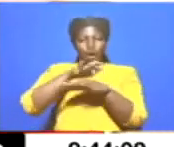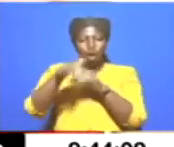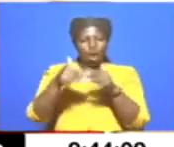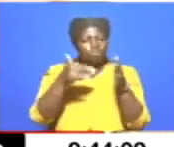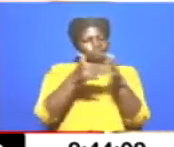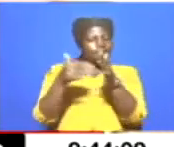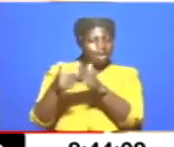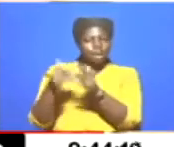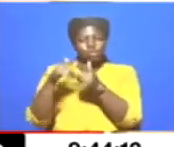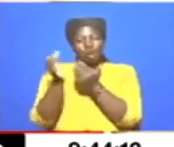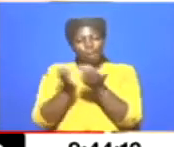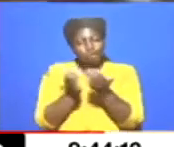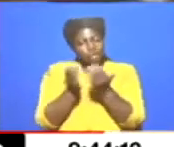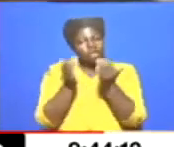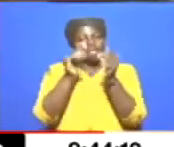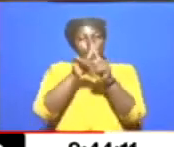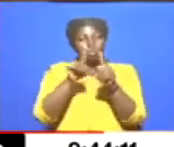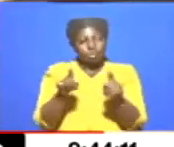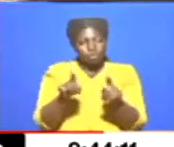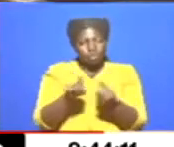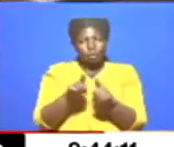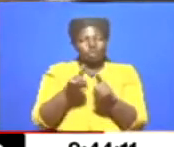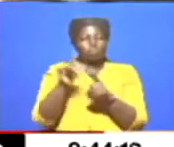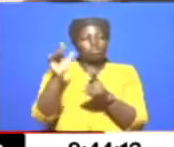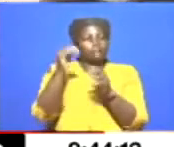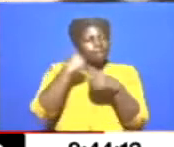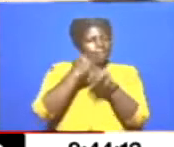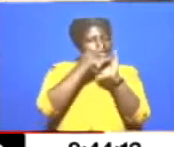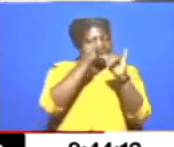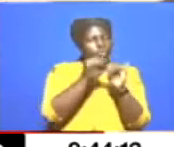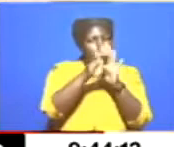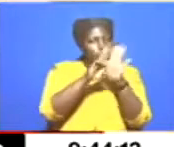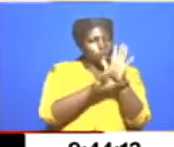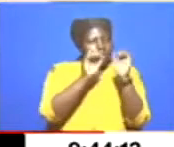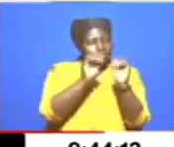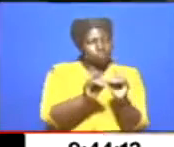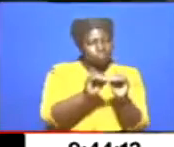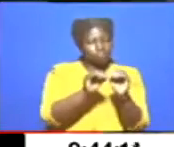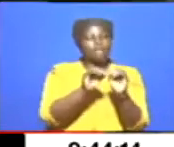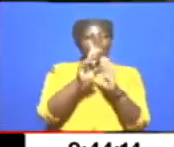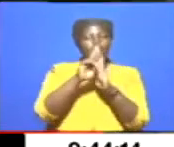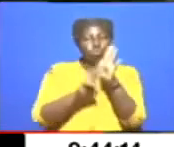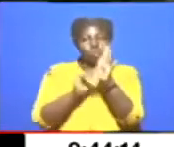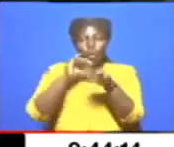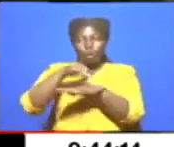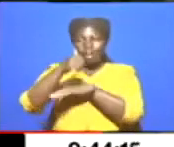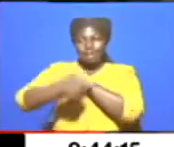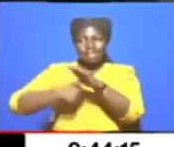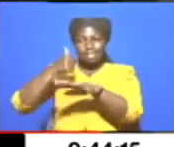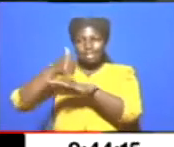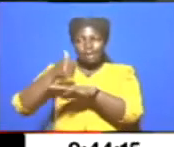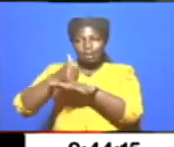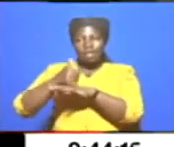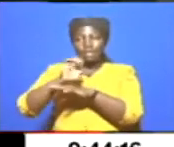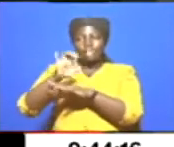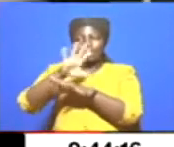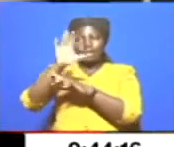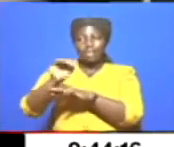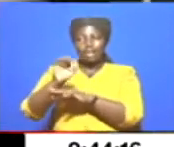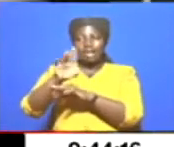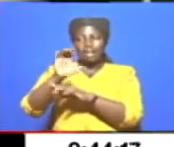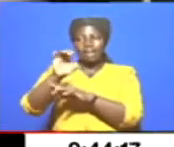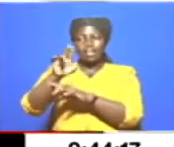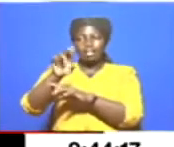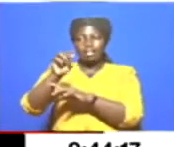trade and not to impose any new ones. The protocol on the establishment of the East African Customs Union came into force